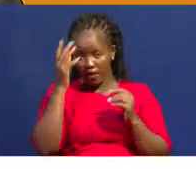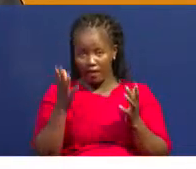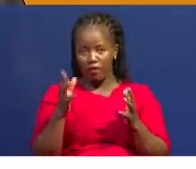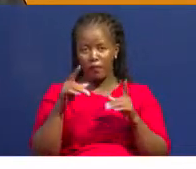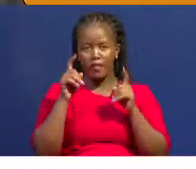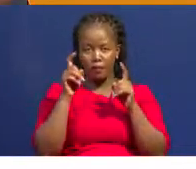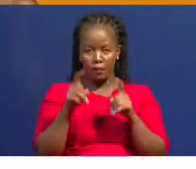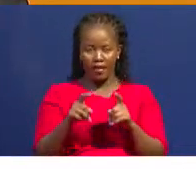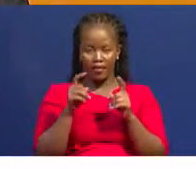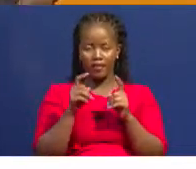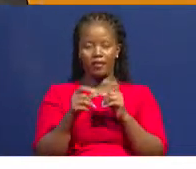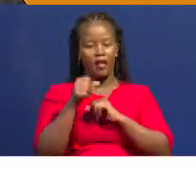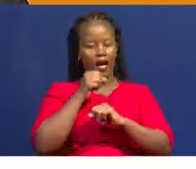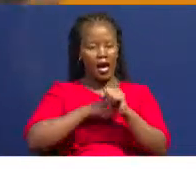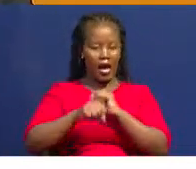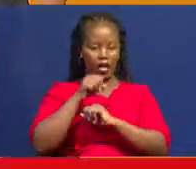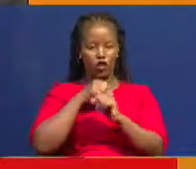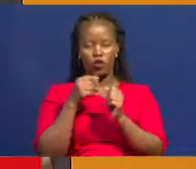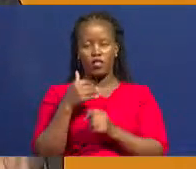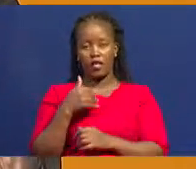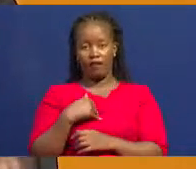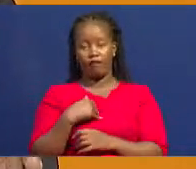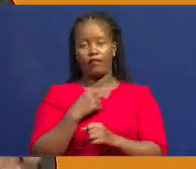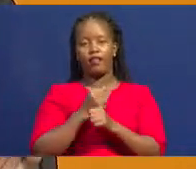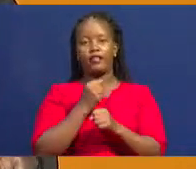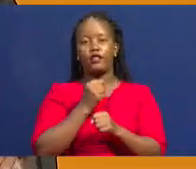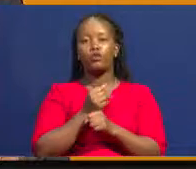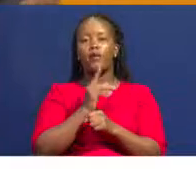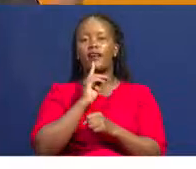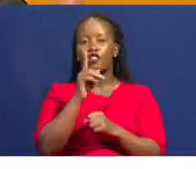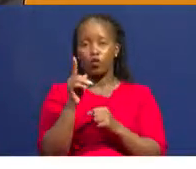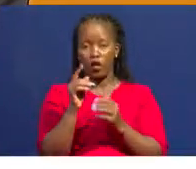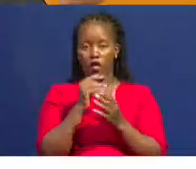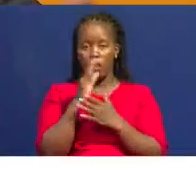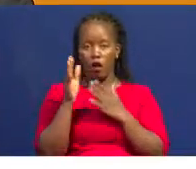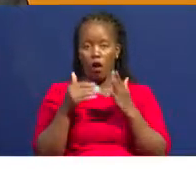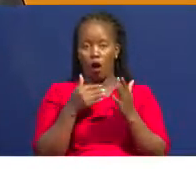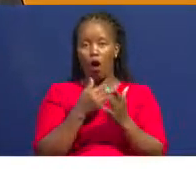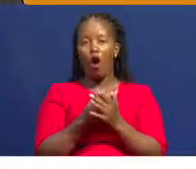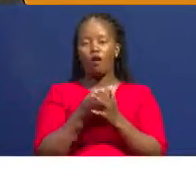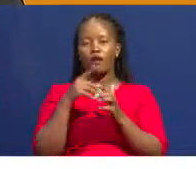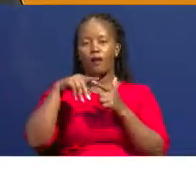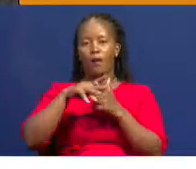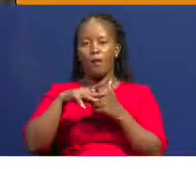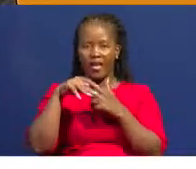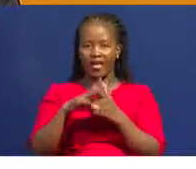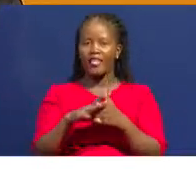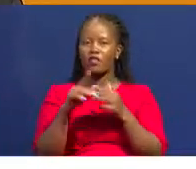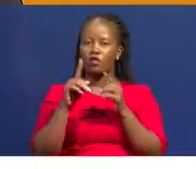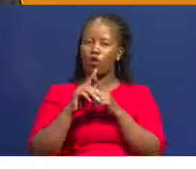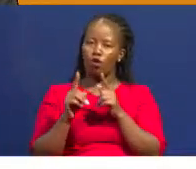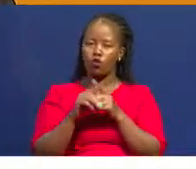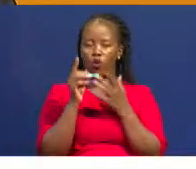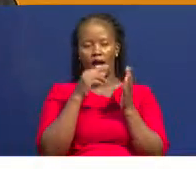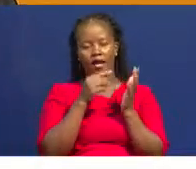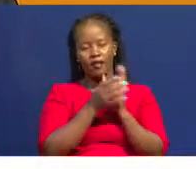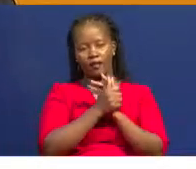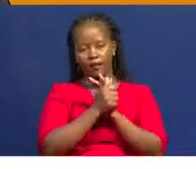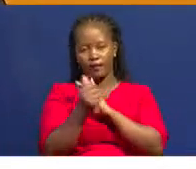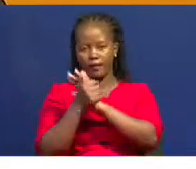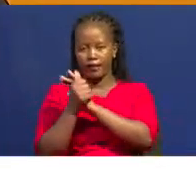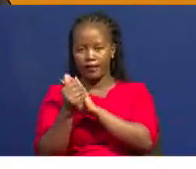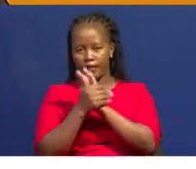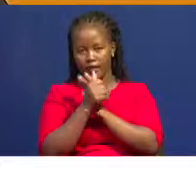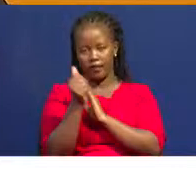deliberate action also to ensure that these mechanics are also looked into. Is there something which can be done